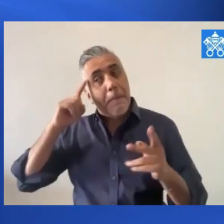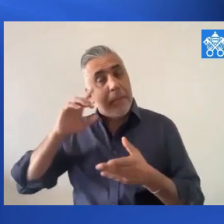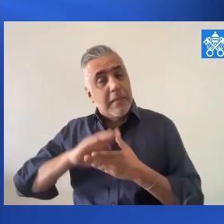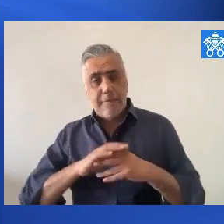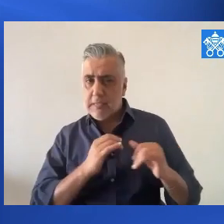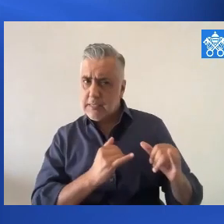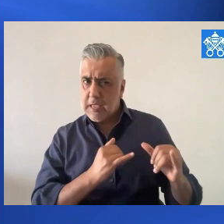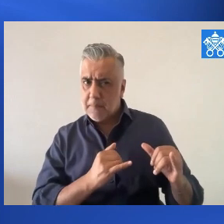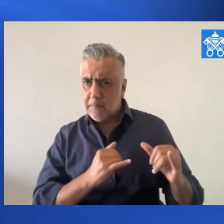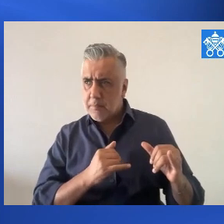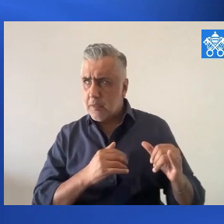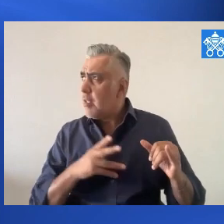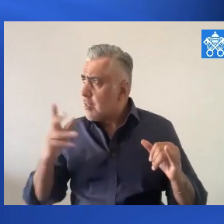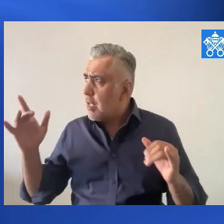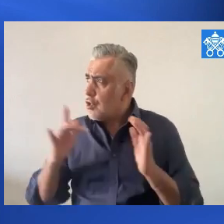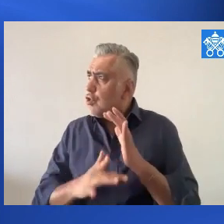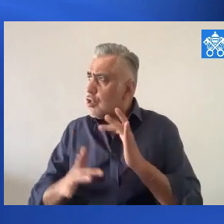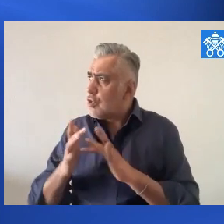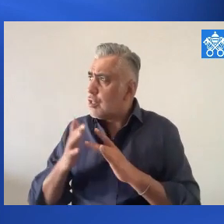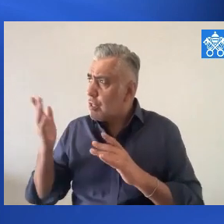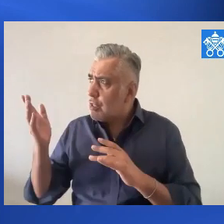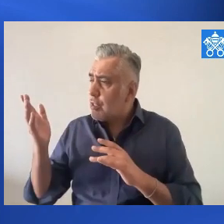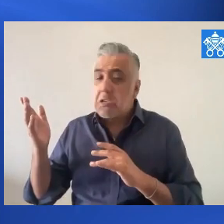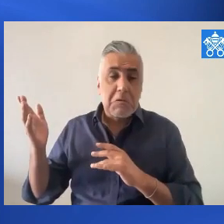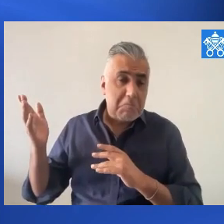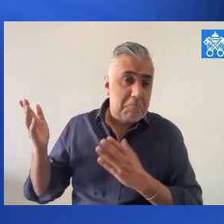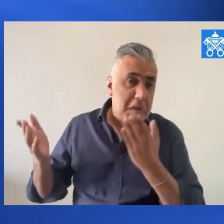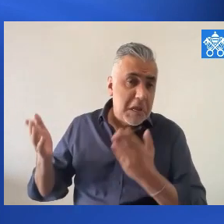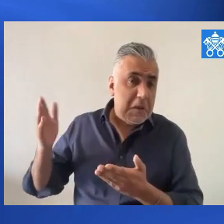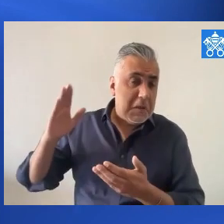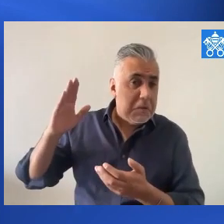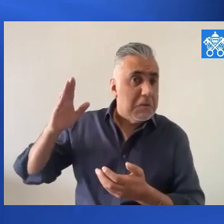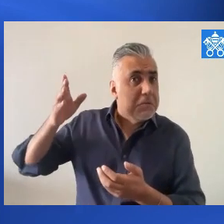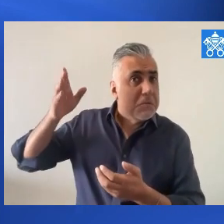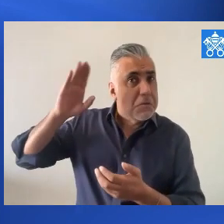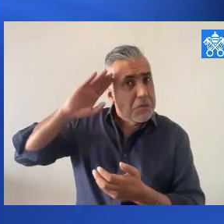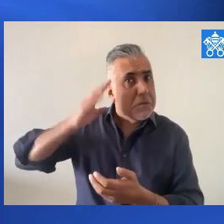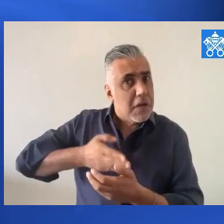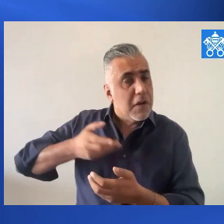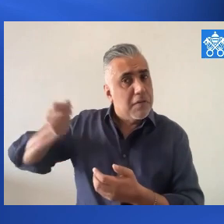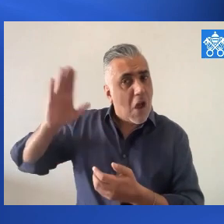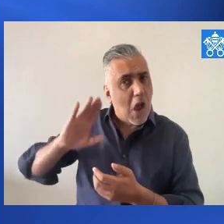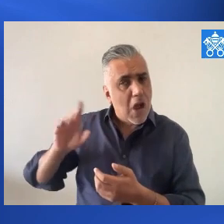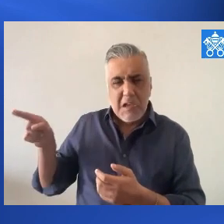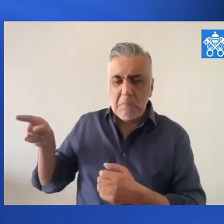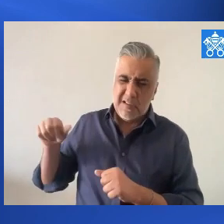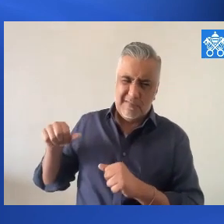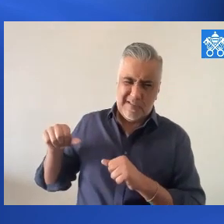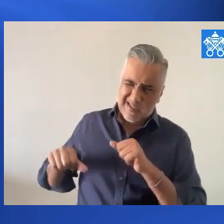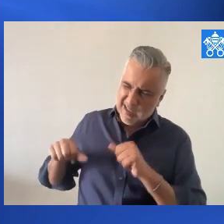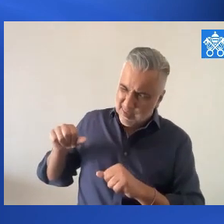Many people, even Christians, think the same thing. That is, that Jesus may well be the Son of